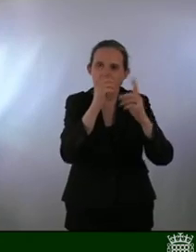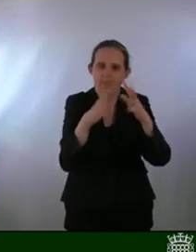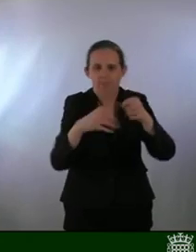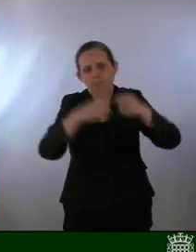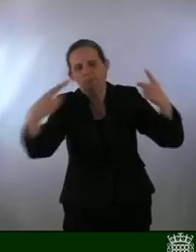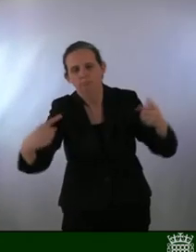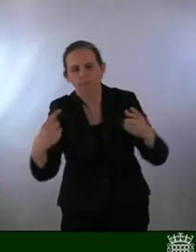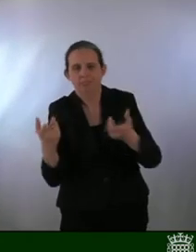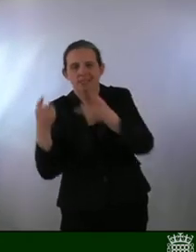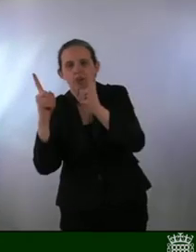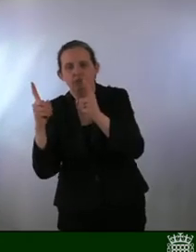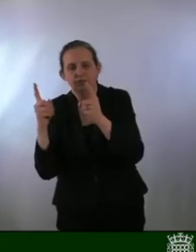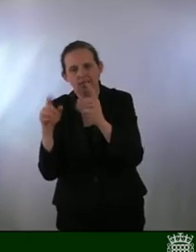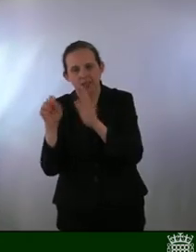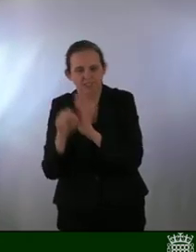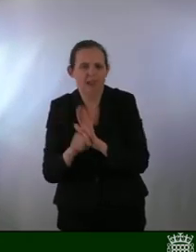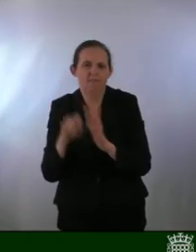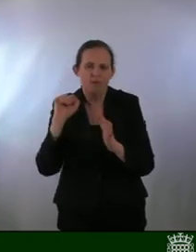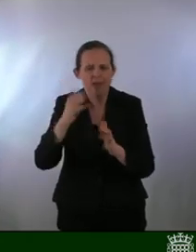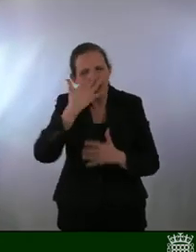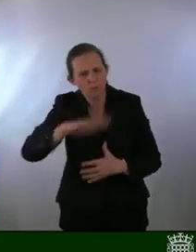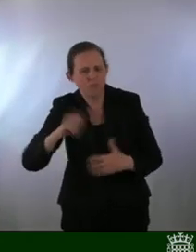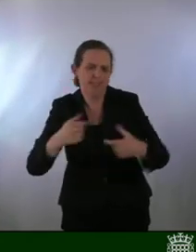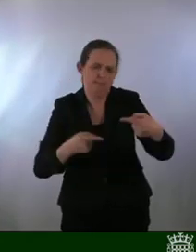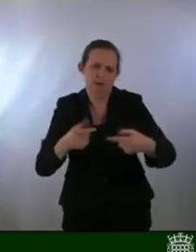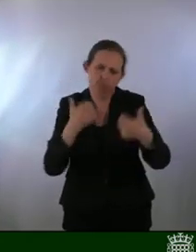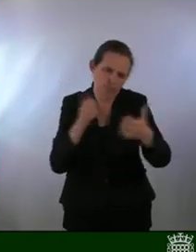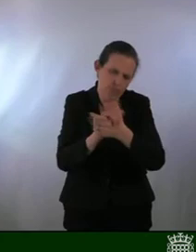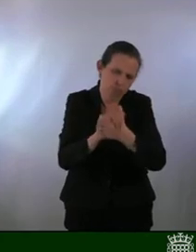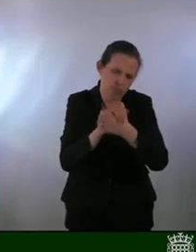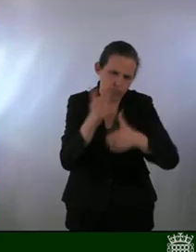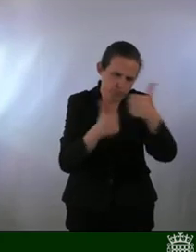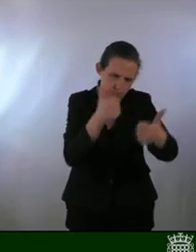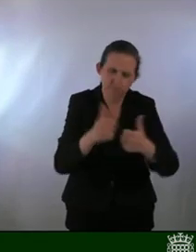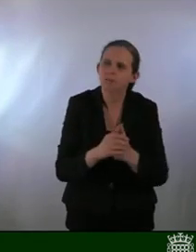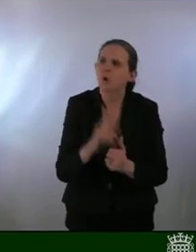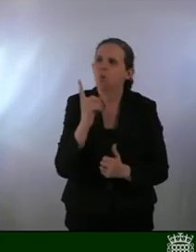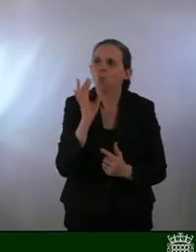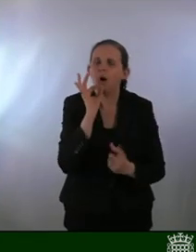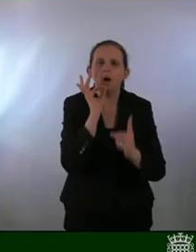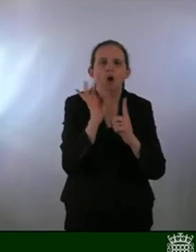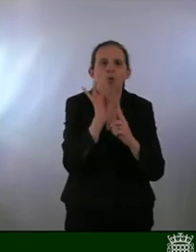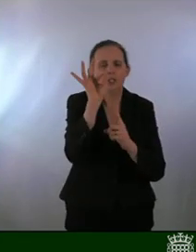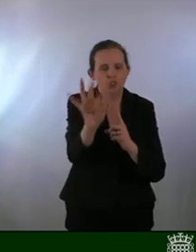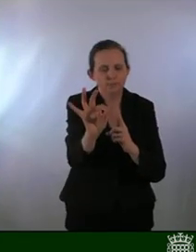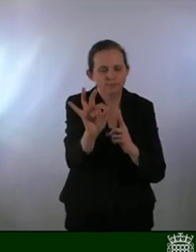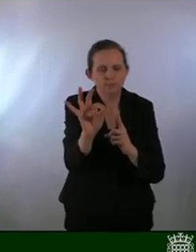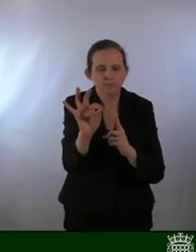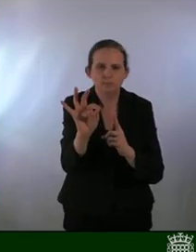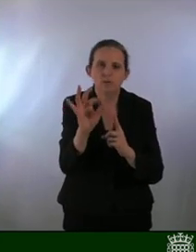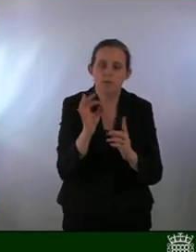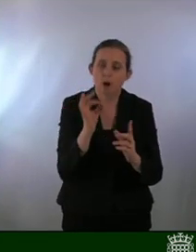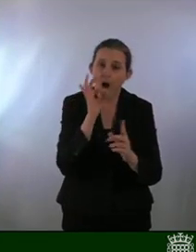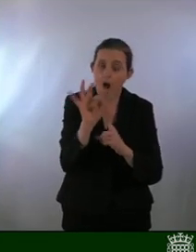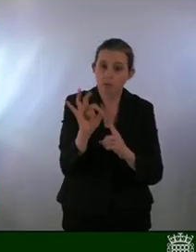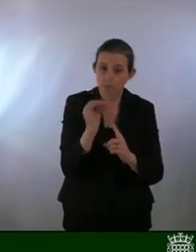tone in this debate. One of the questions that I'd like to ask is particularly around most people will